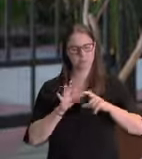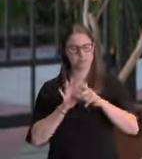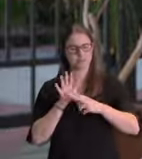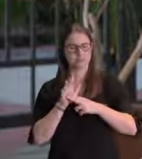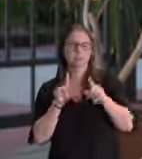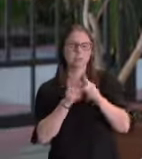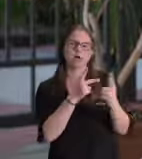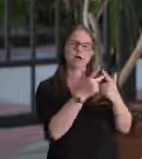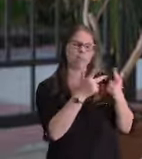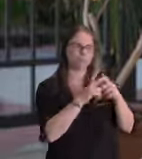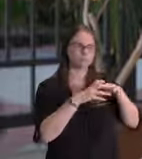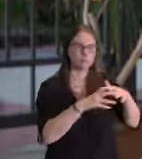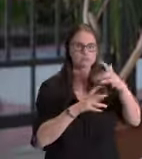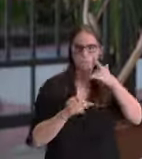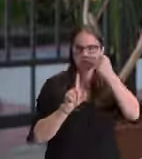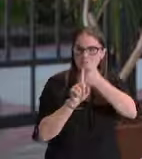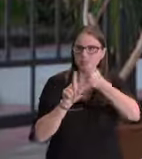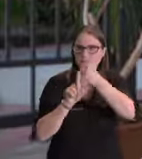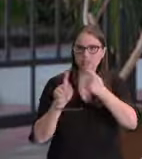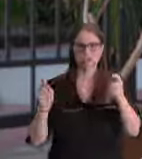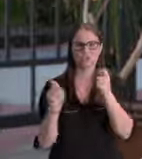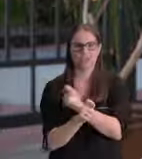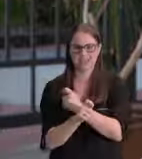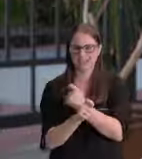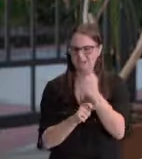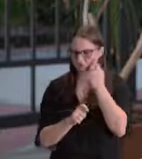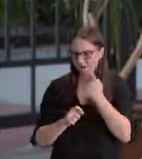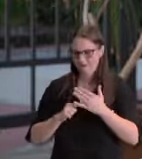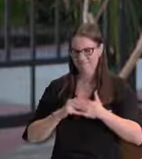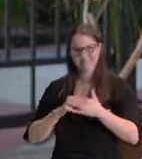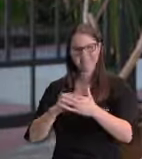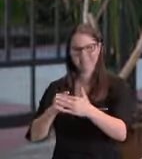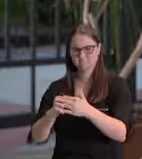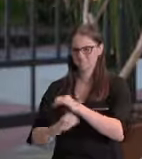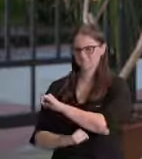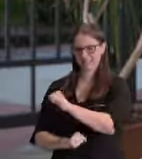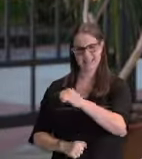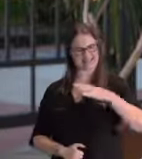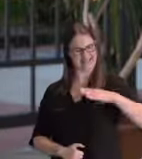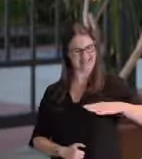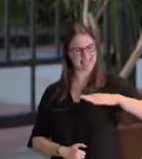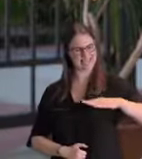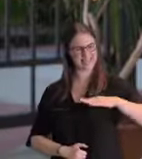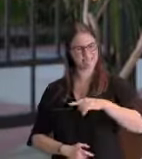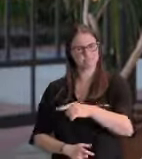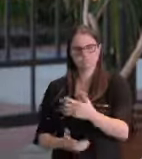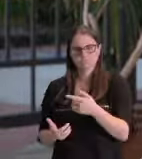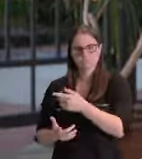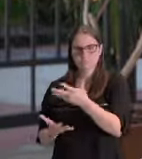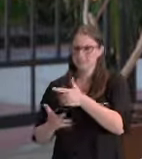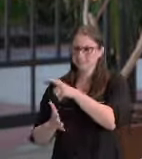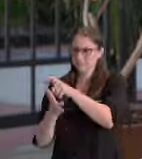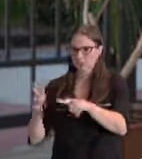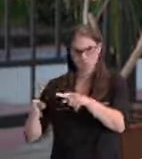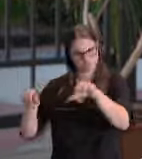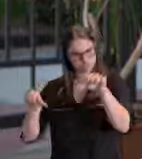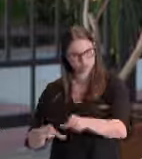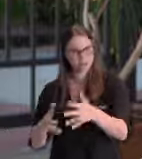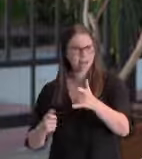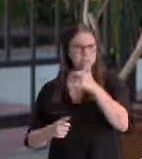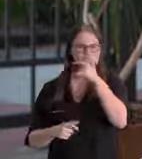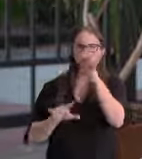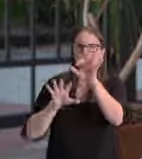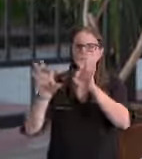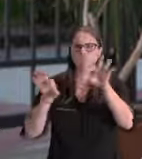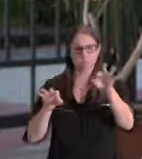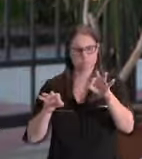are involved in, is trying to address the basic need of people, with a disability to have choice and control